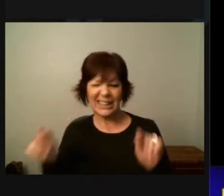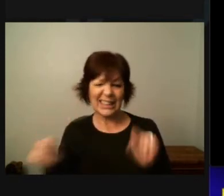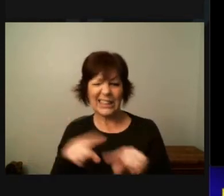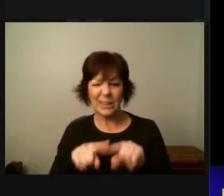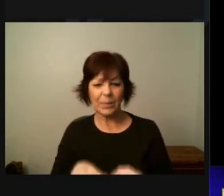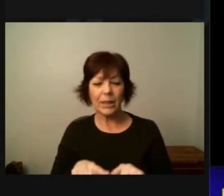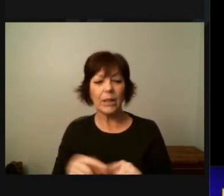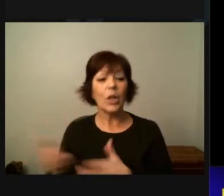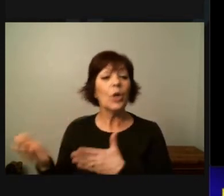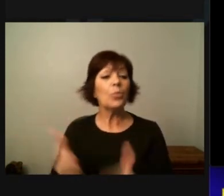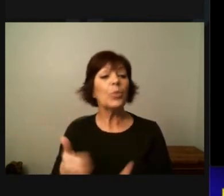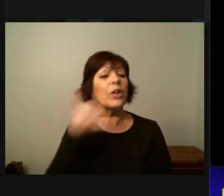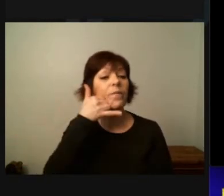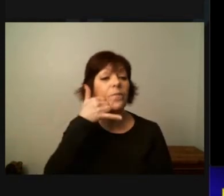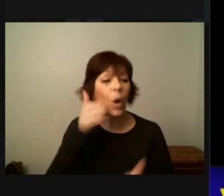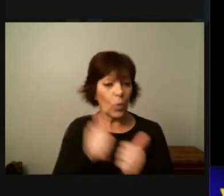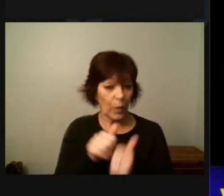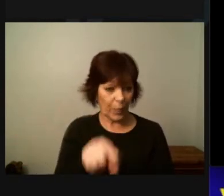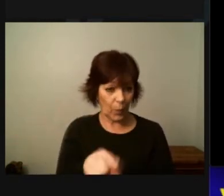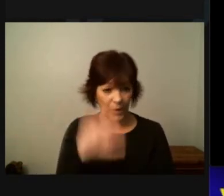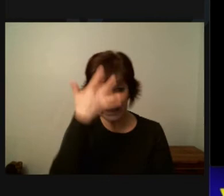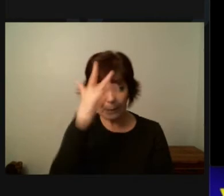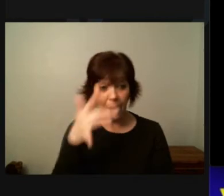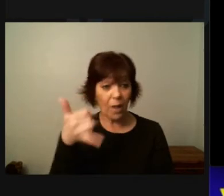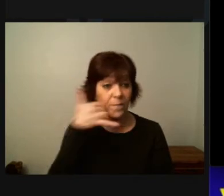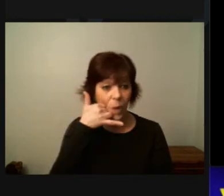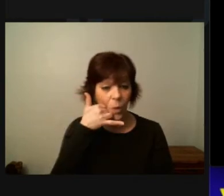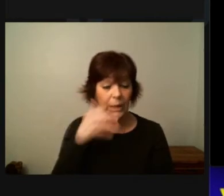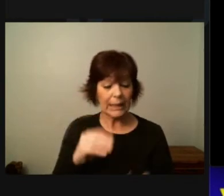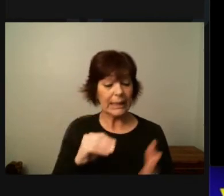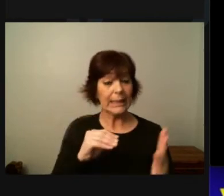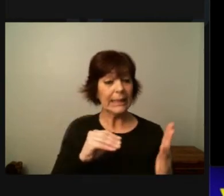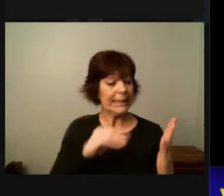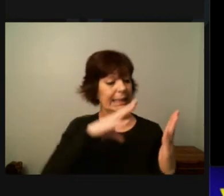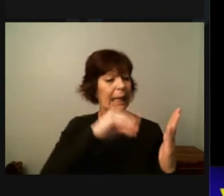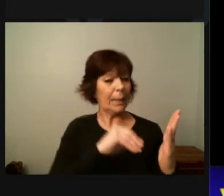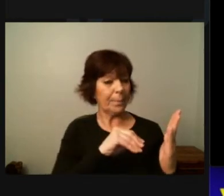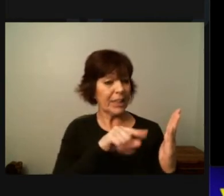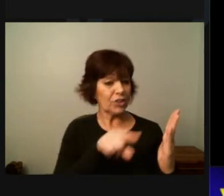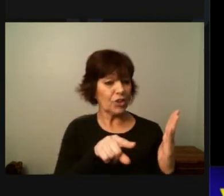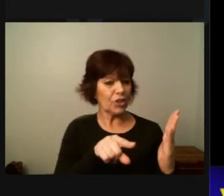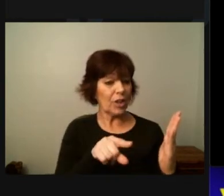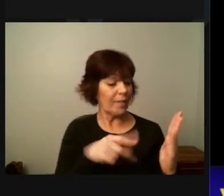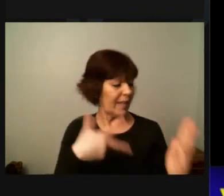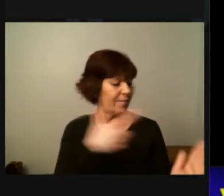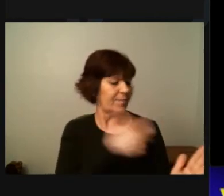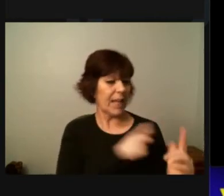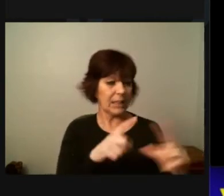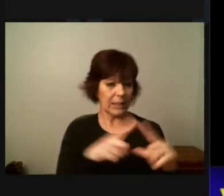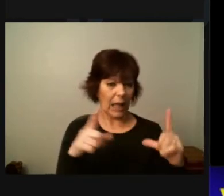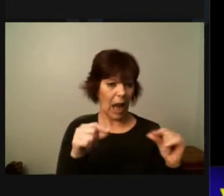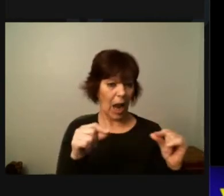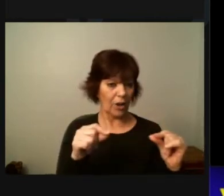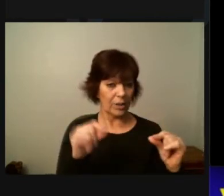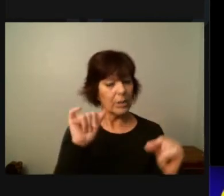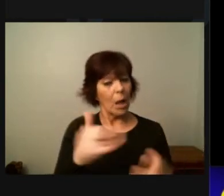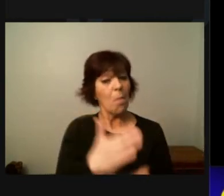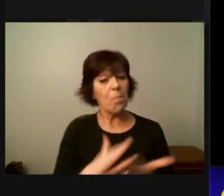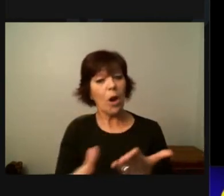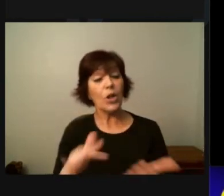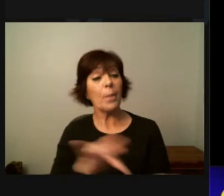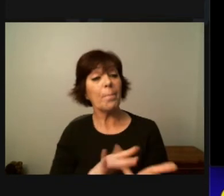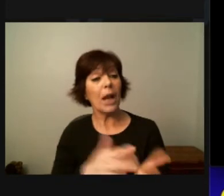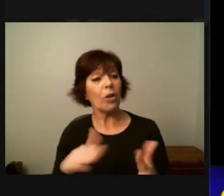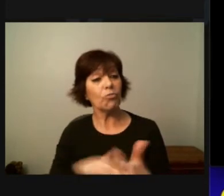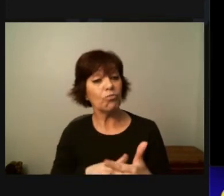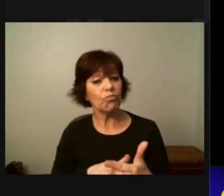your smartphone with you and take a picture of your vaccination card, because that is part of your medical record. And if